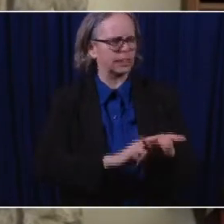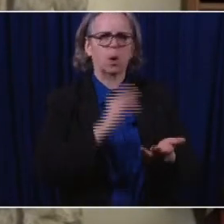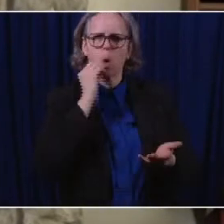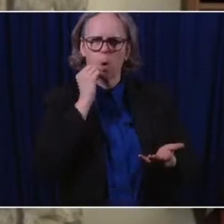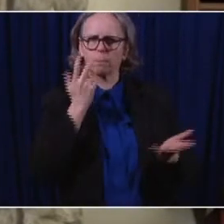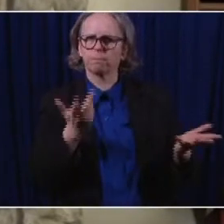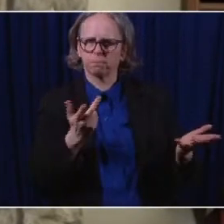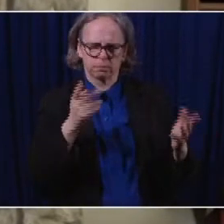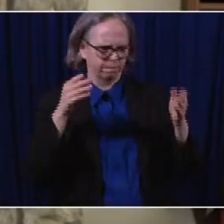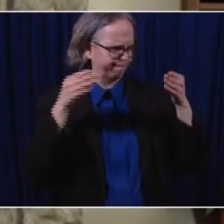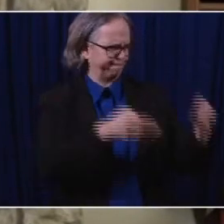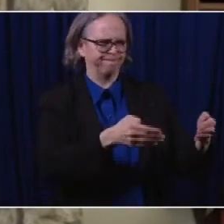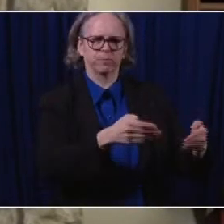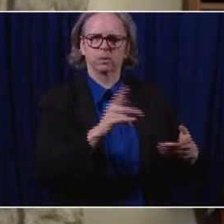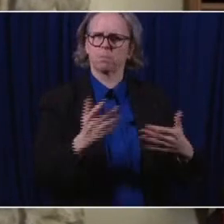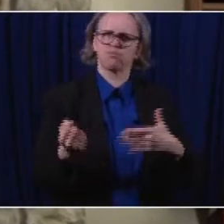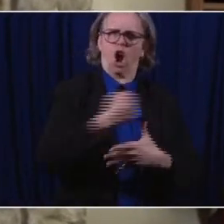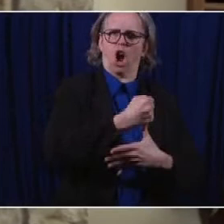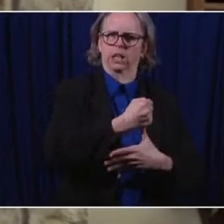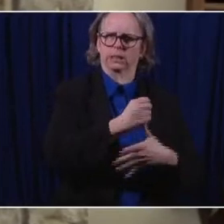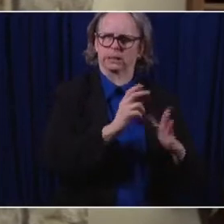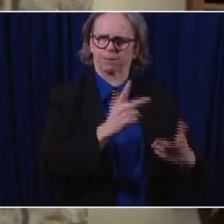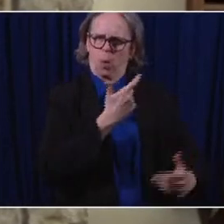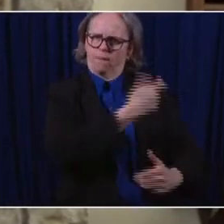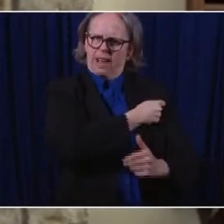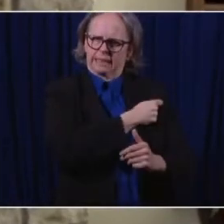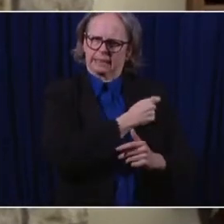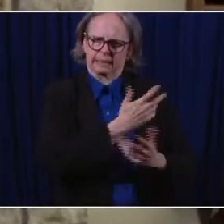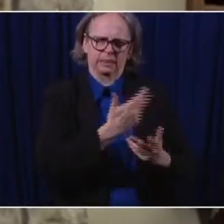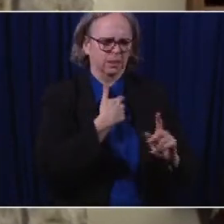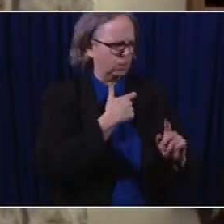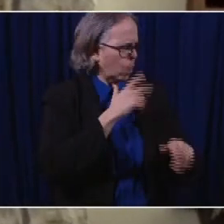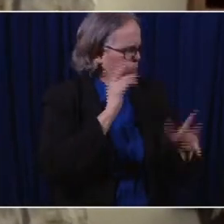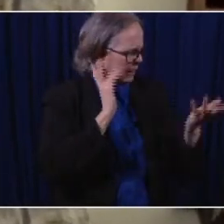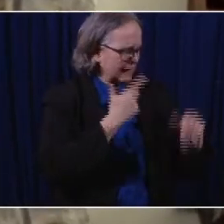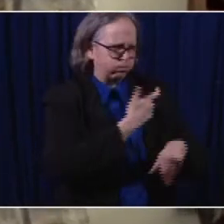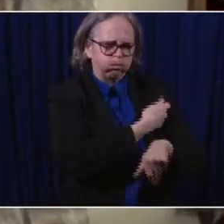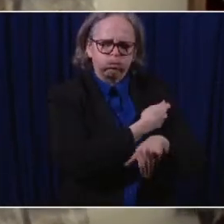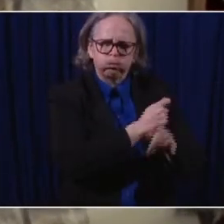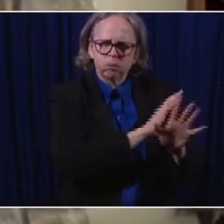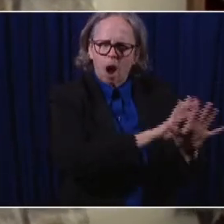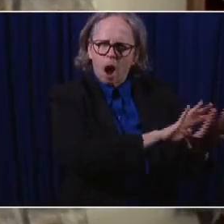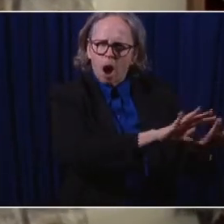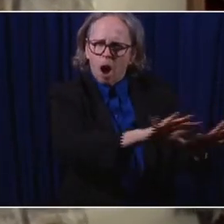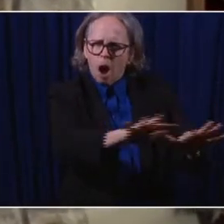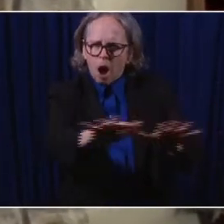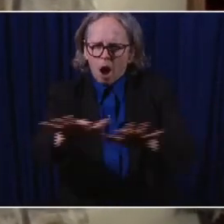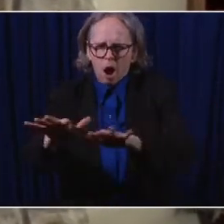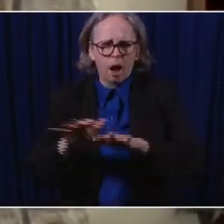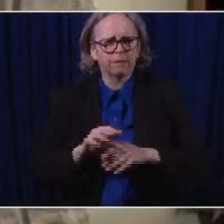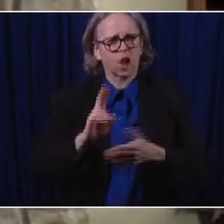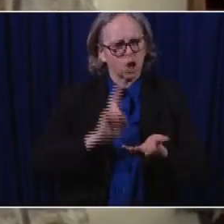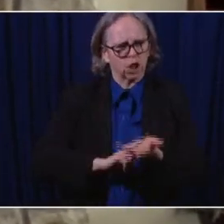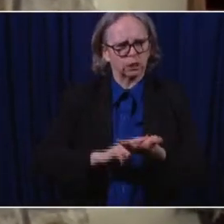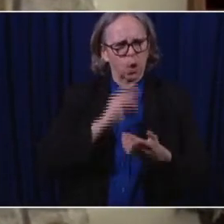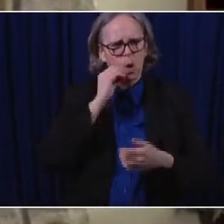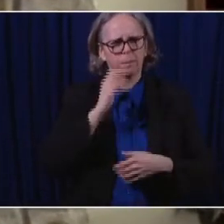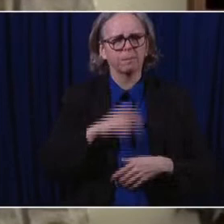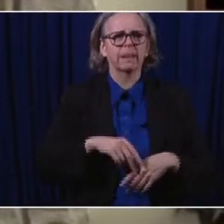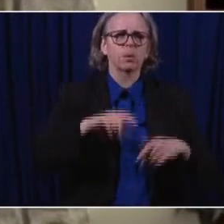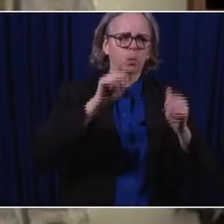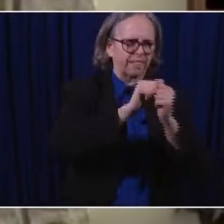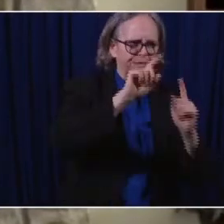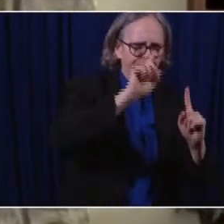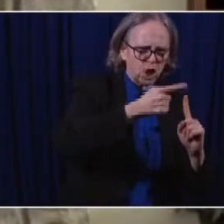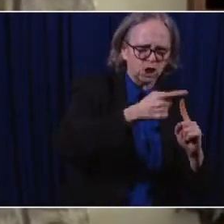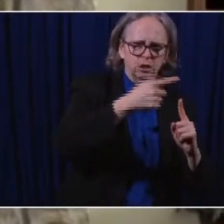we've completed the run through on the nursing homes with the first dose, second dose, and with our assisted care living, we're well